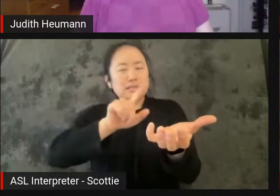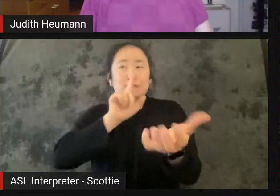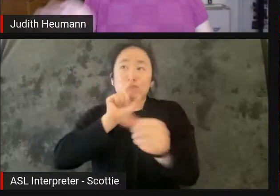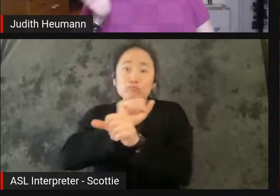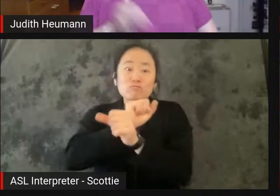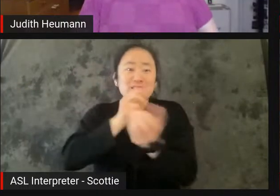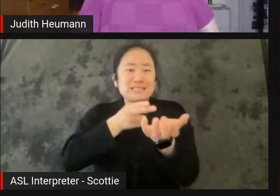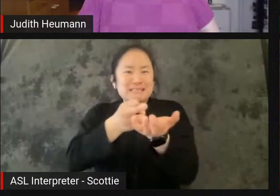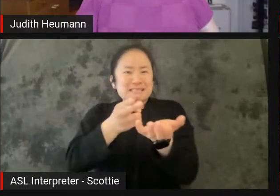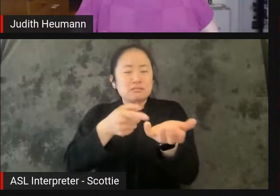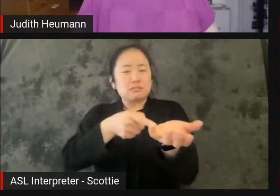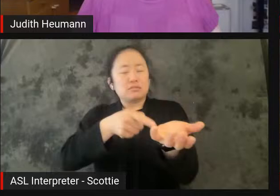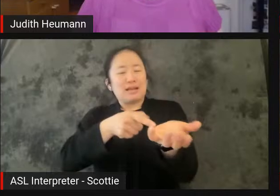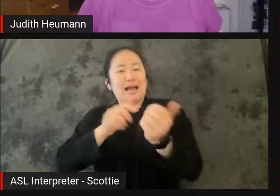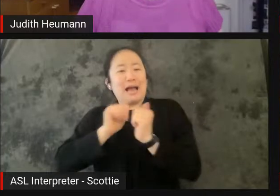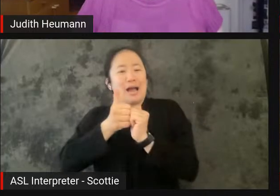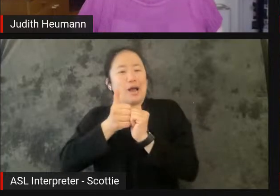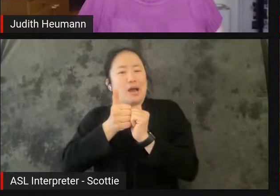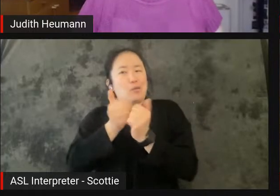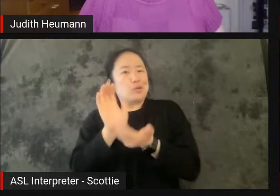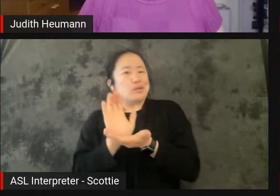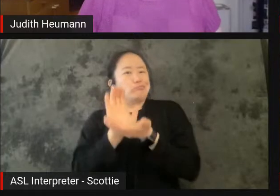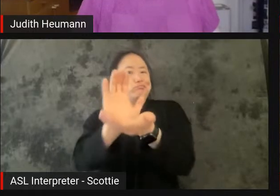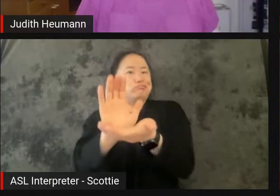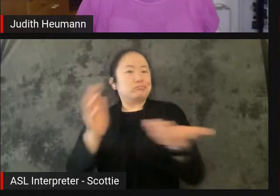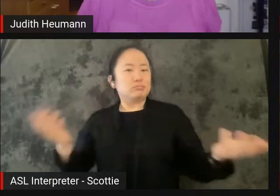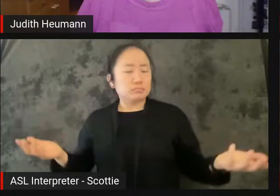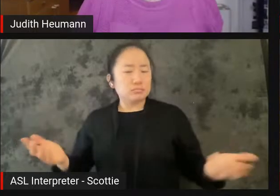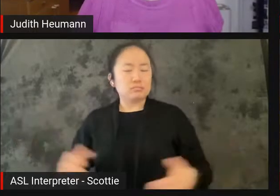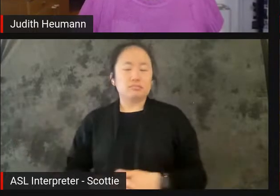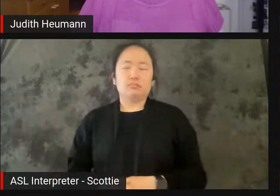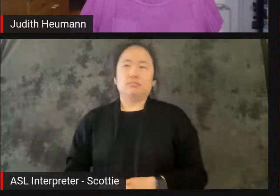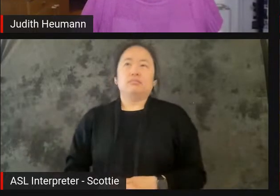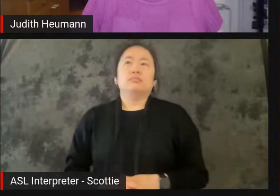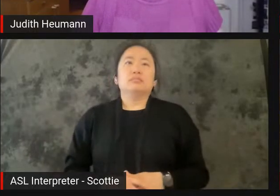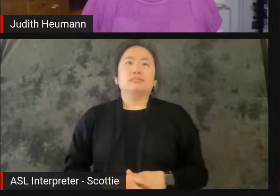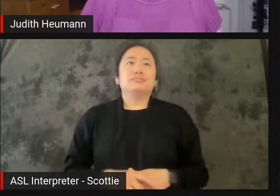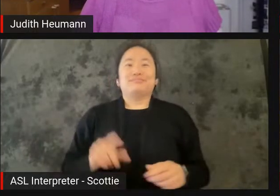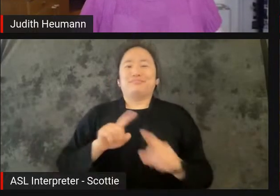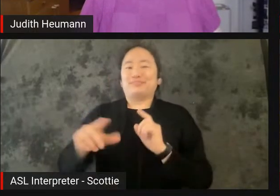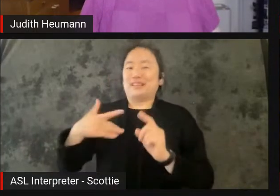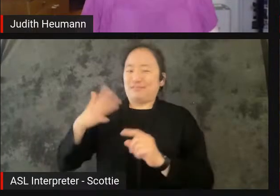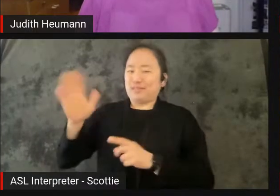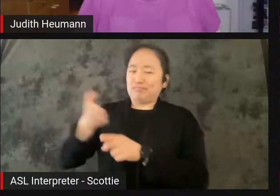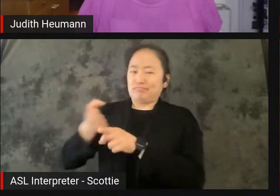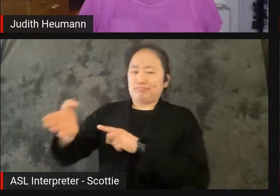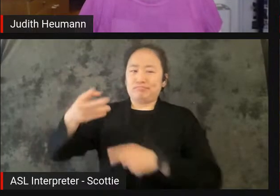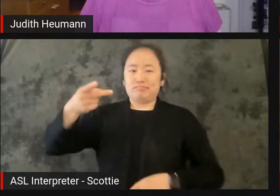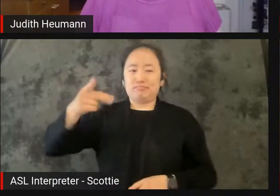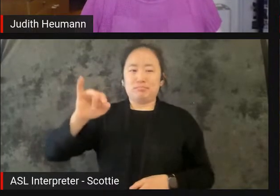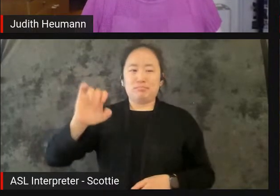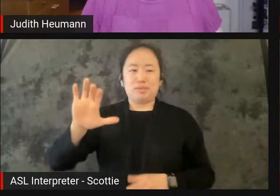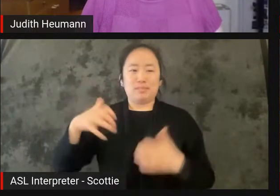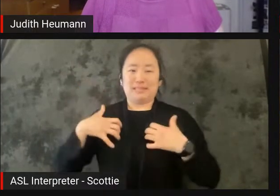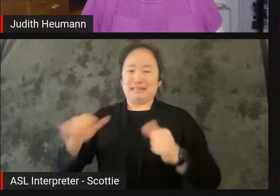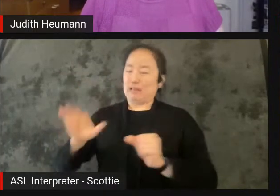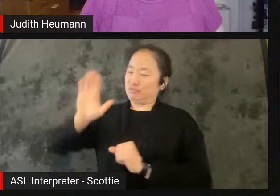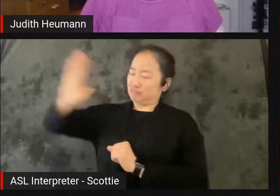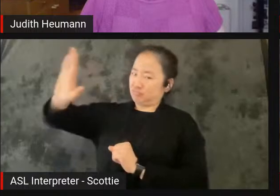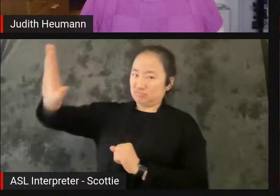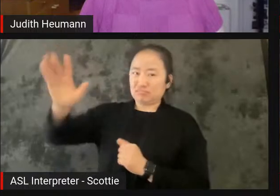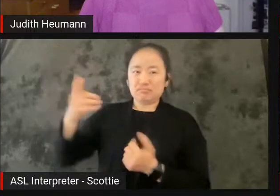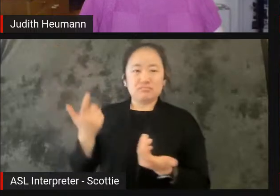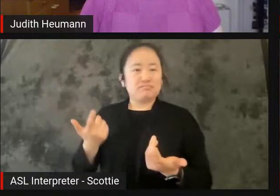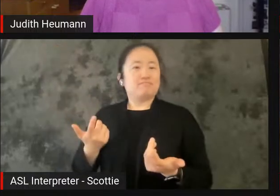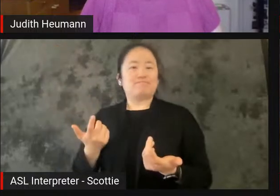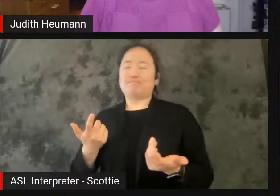yeah. But I do think it's in the public health arena. I do feel there is much